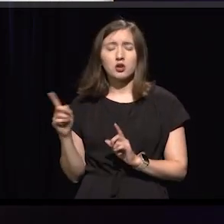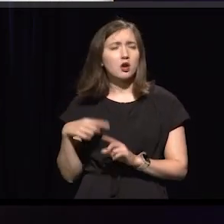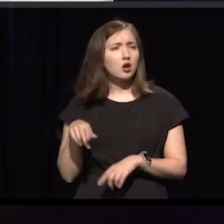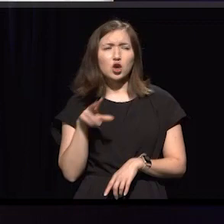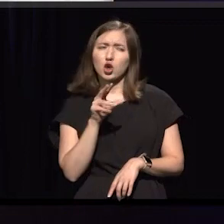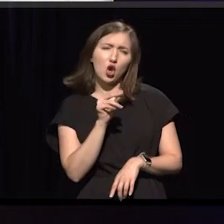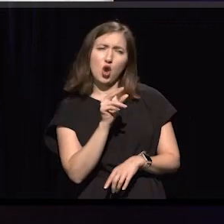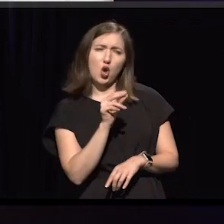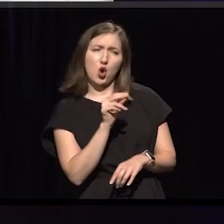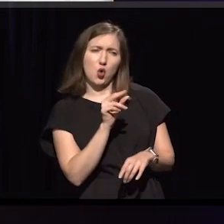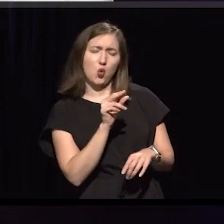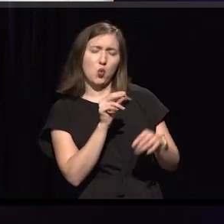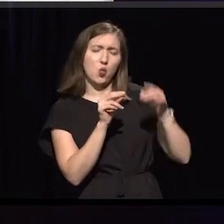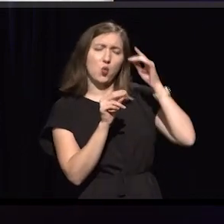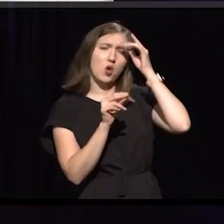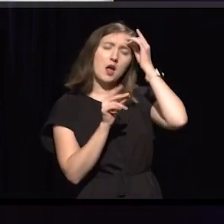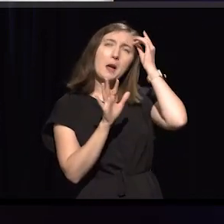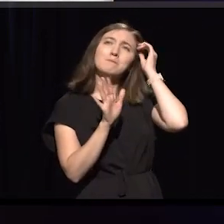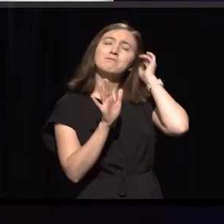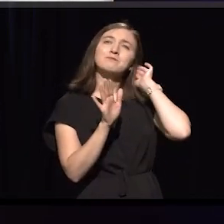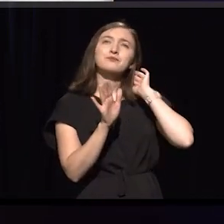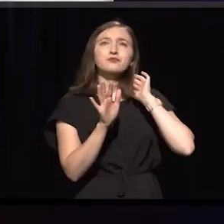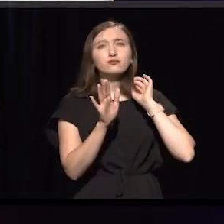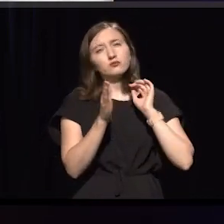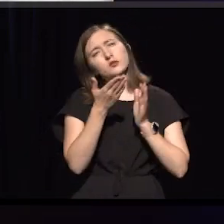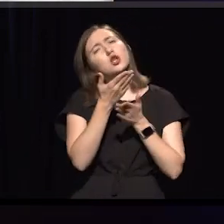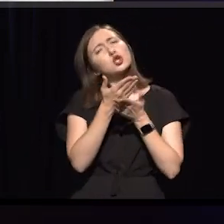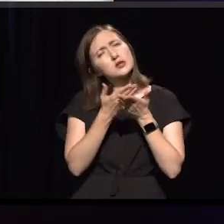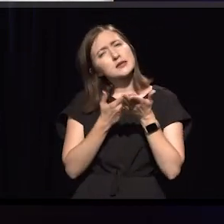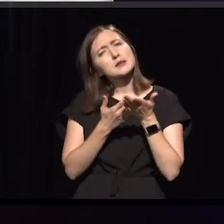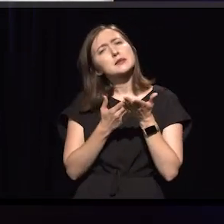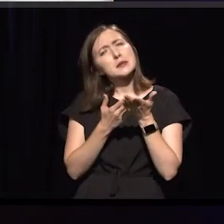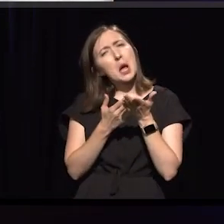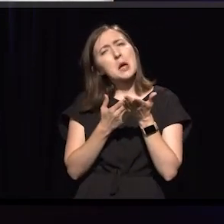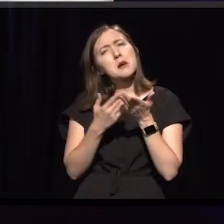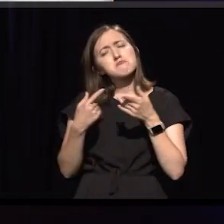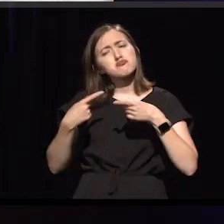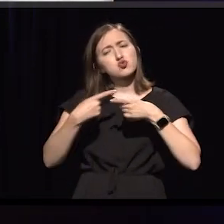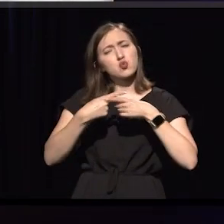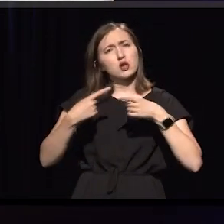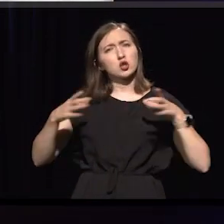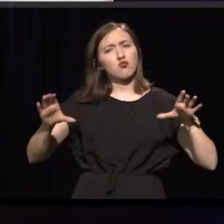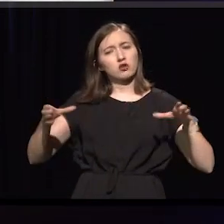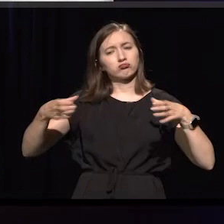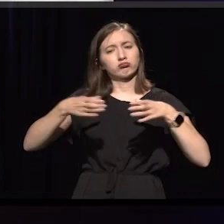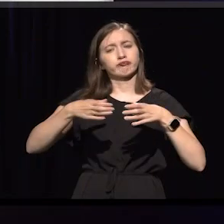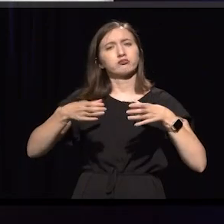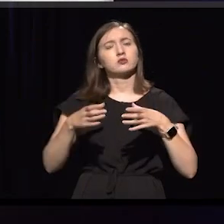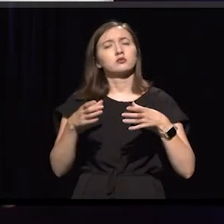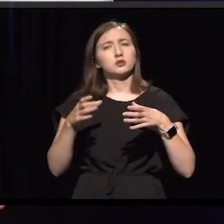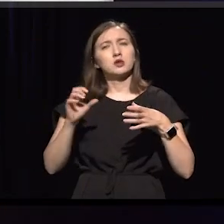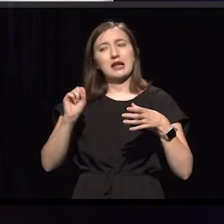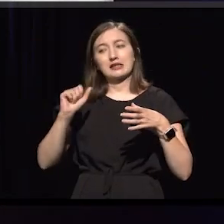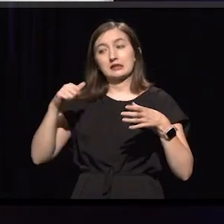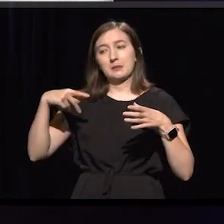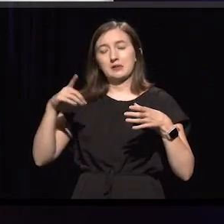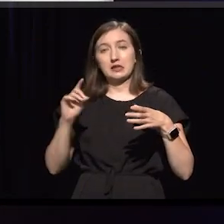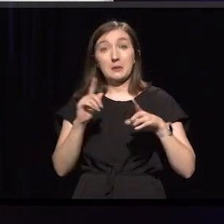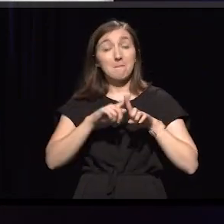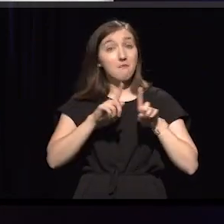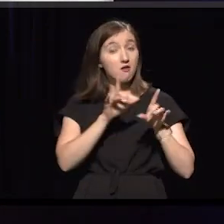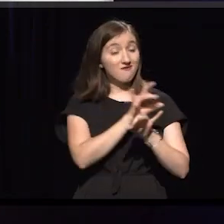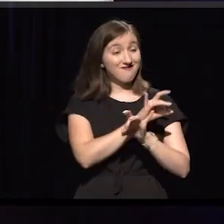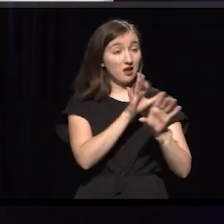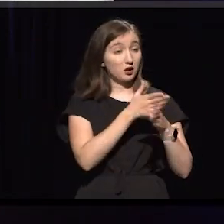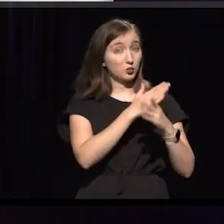no, because this is so there's some crossover with SAPD, but the Violence Prevention Division is now a part of Metro Health,